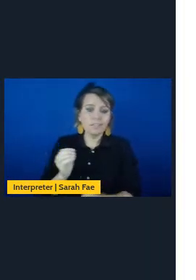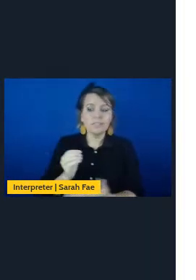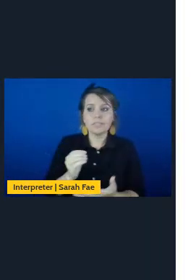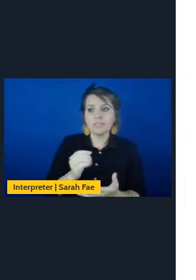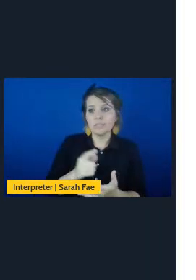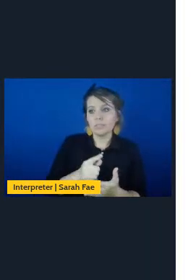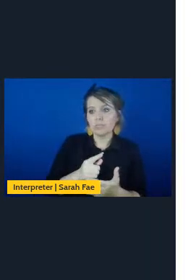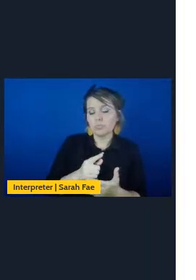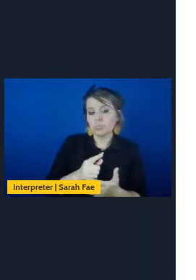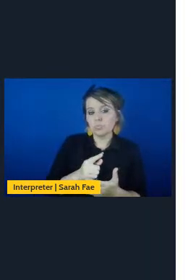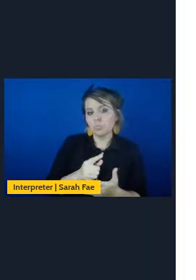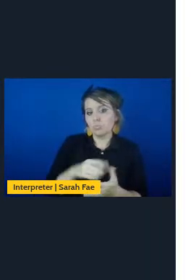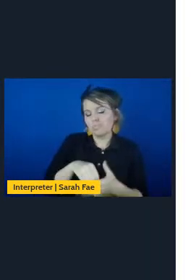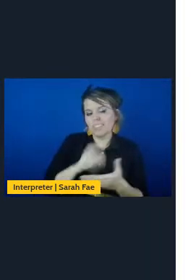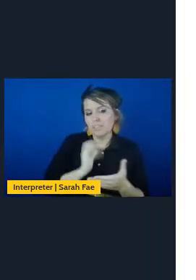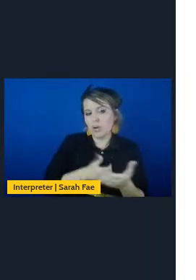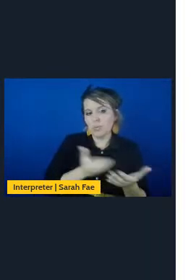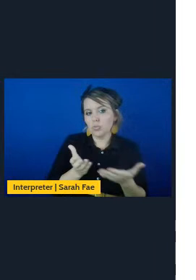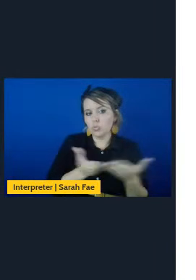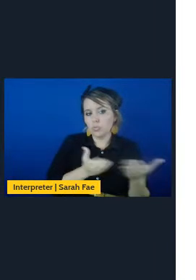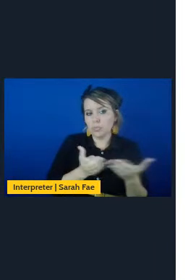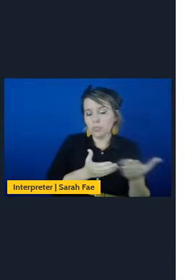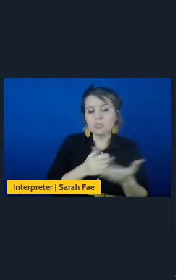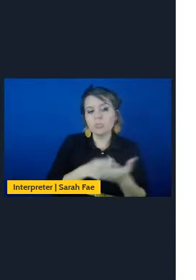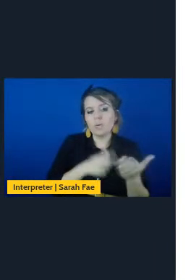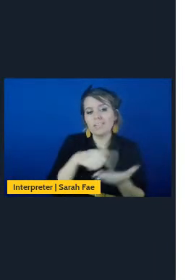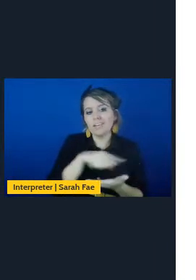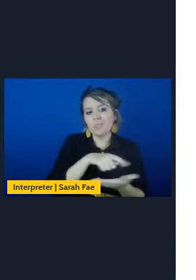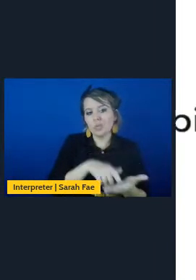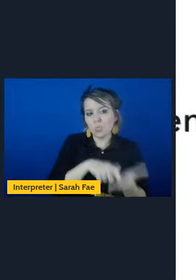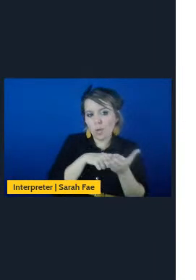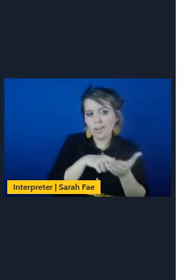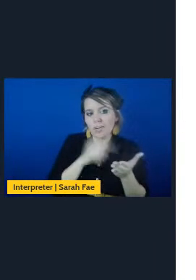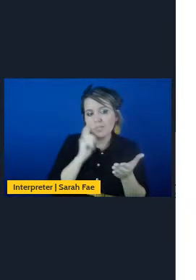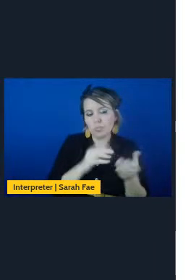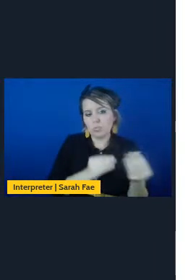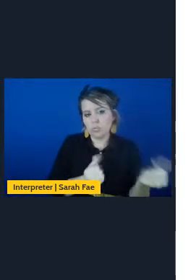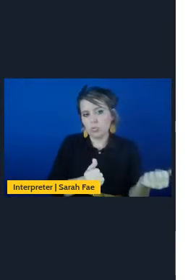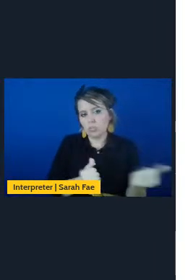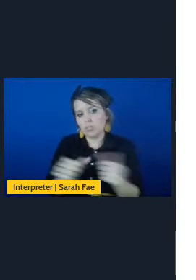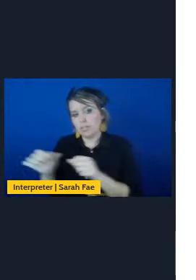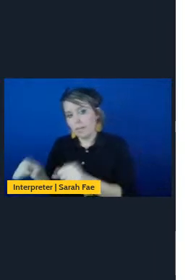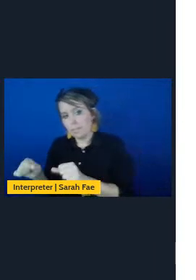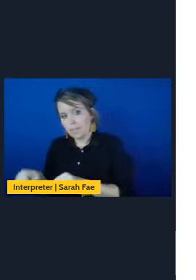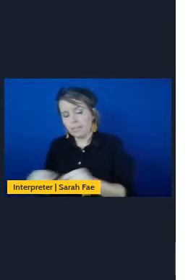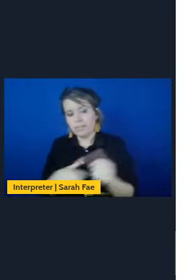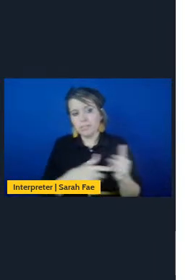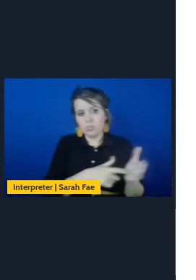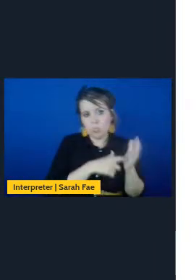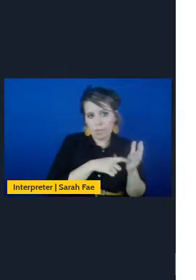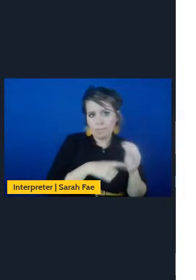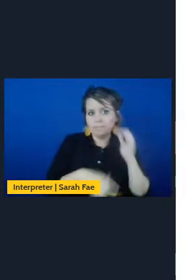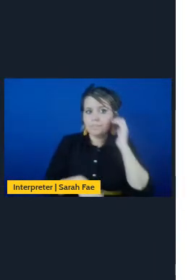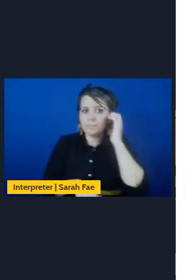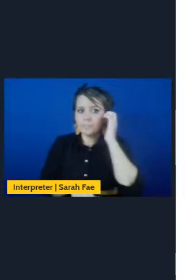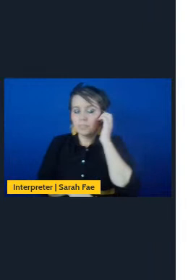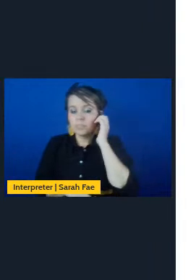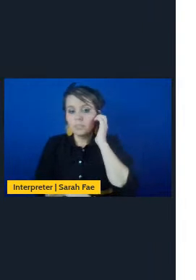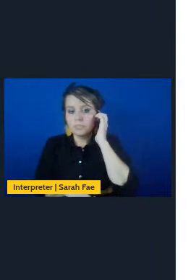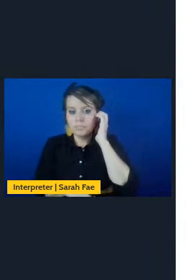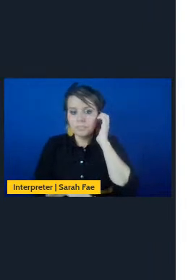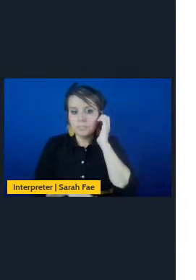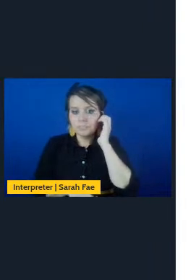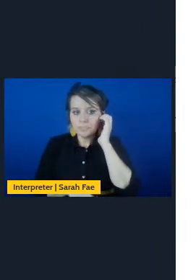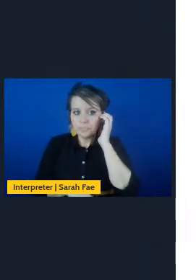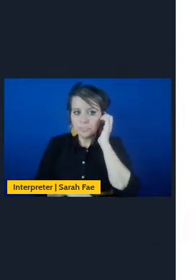projects require from the CI/CD solution. So from the benefits, what code